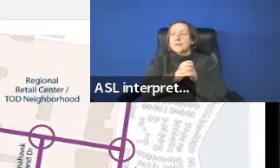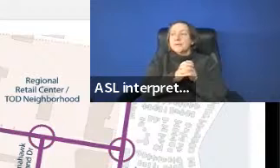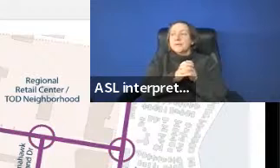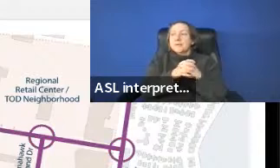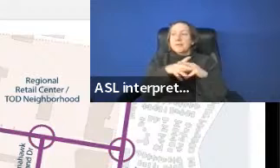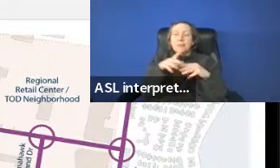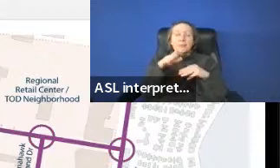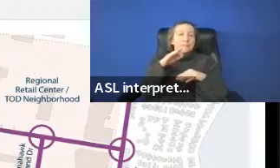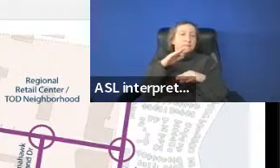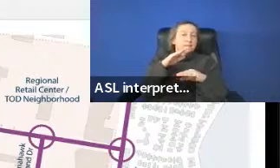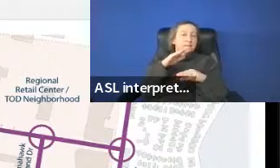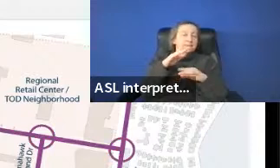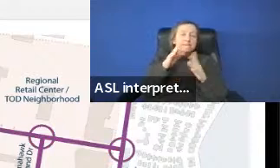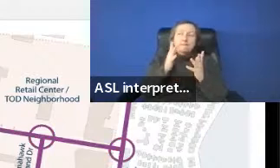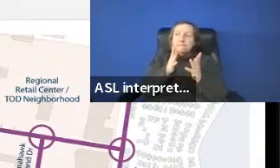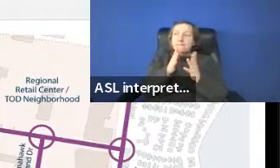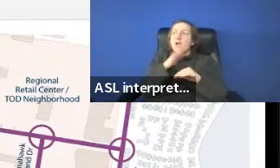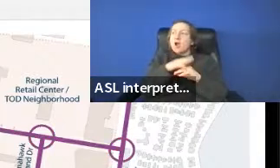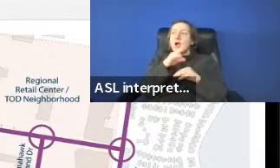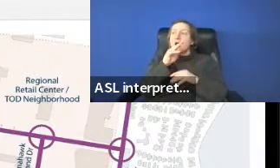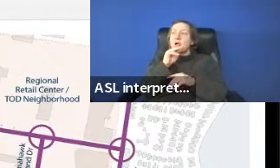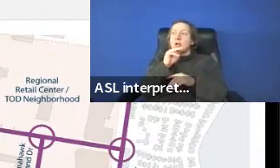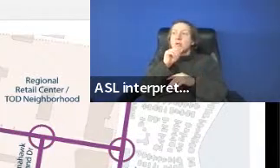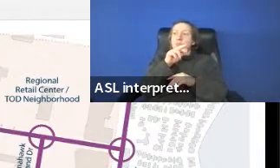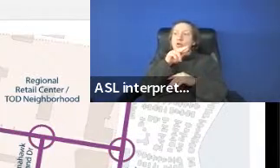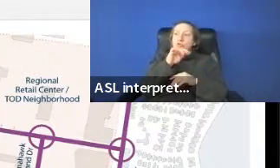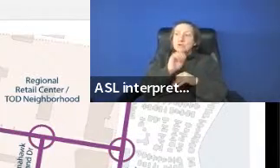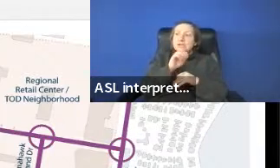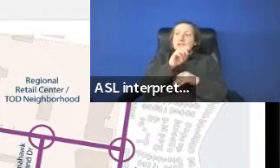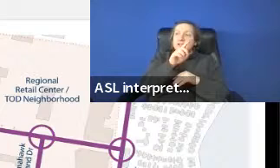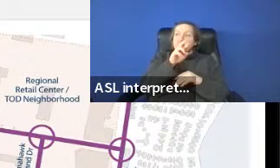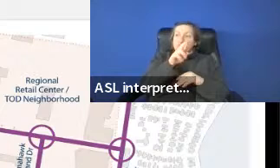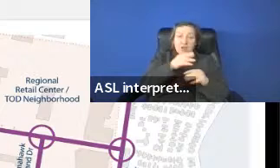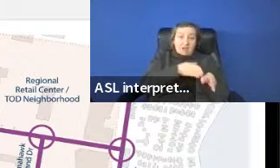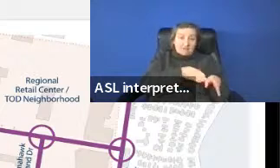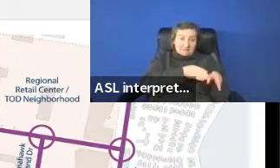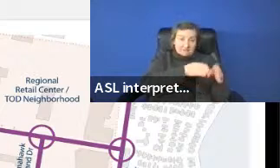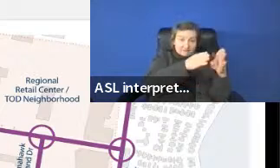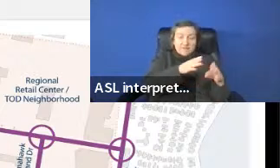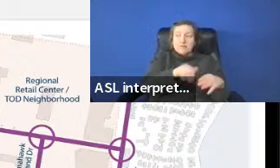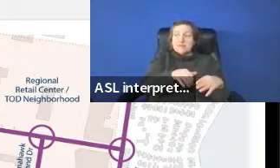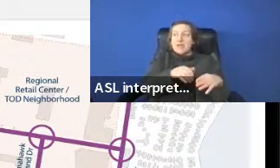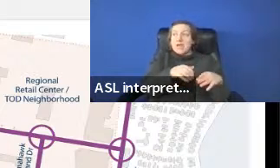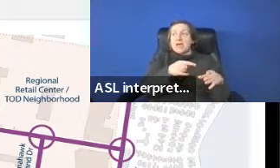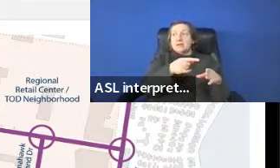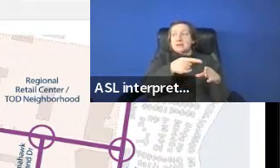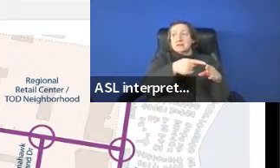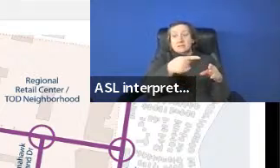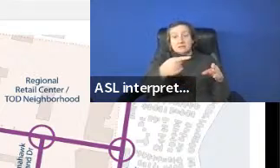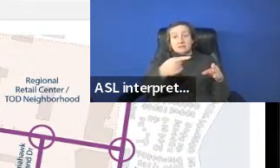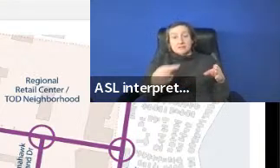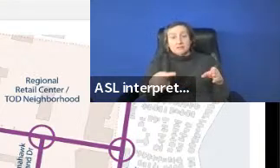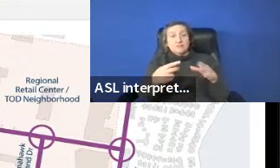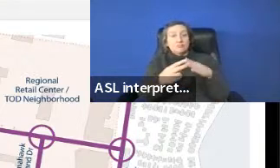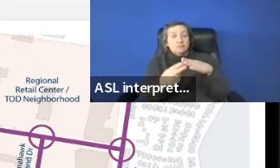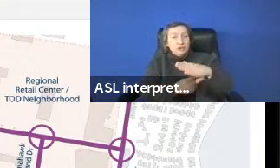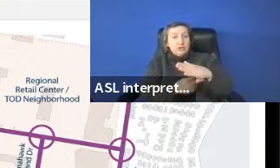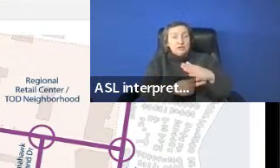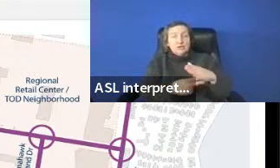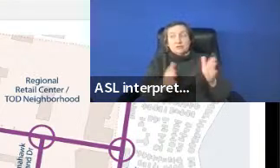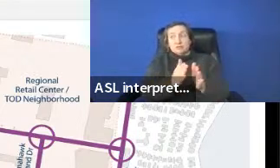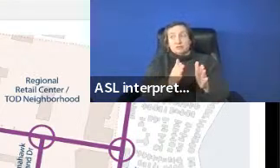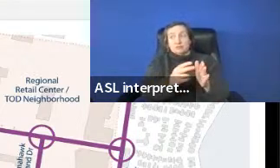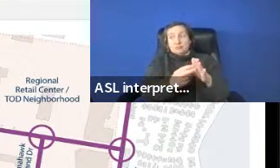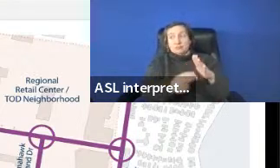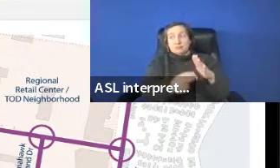the Marine Drive side, the arterial bridge, which would also be that local connection, goes